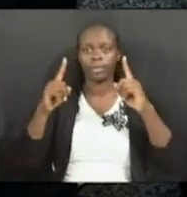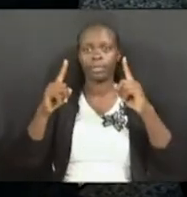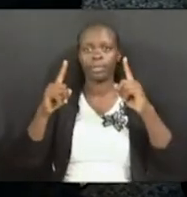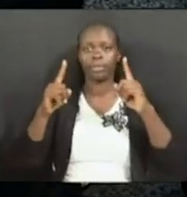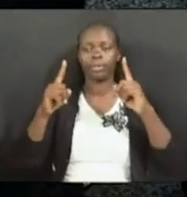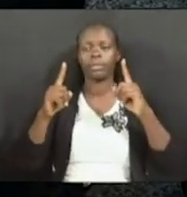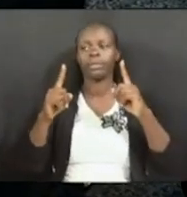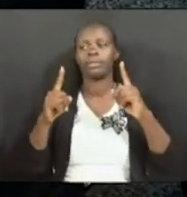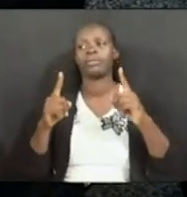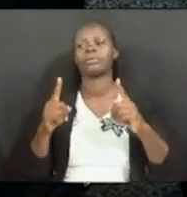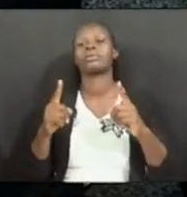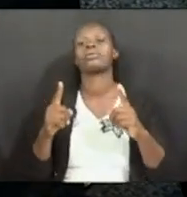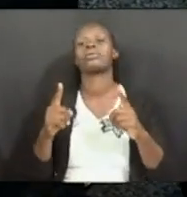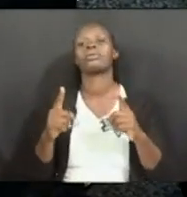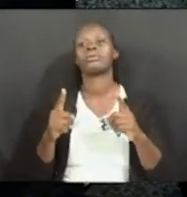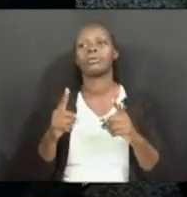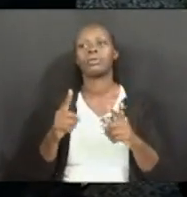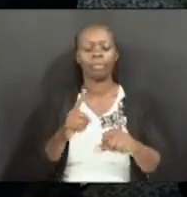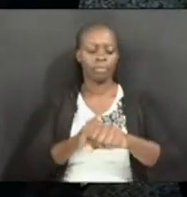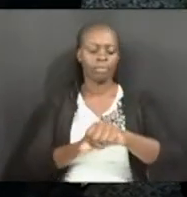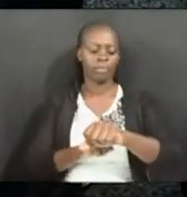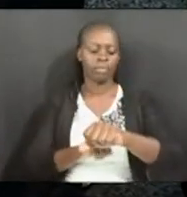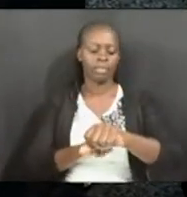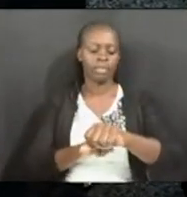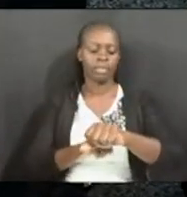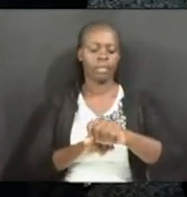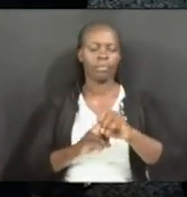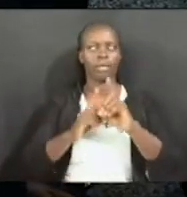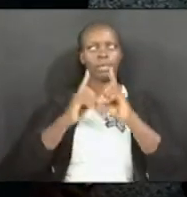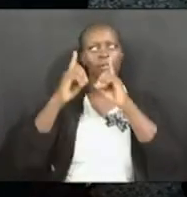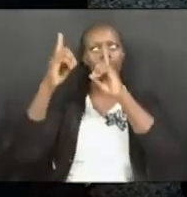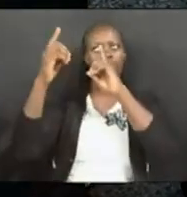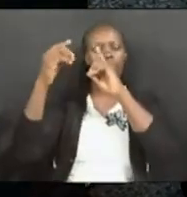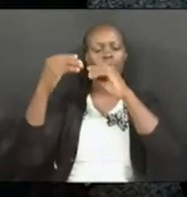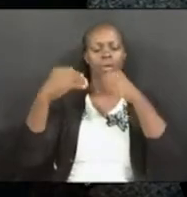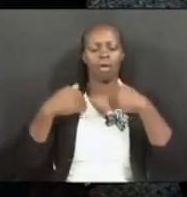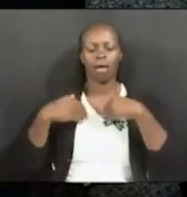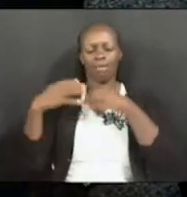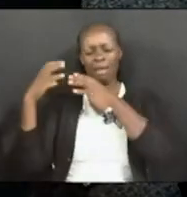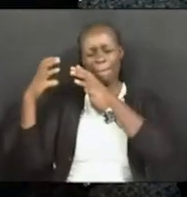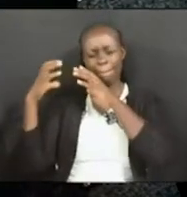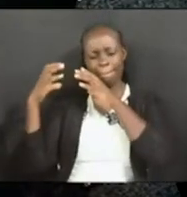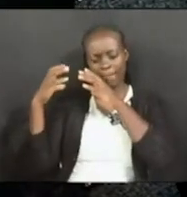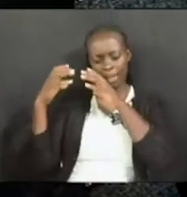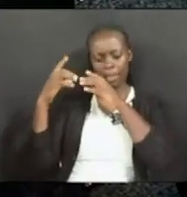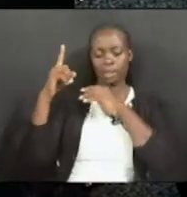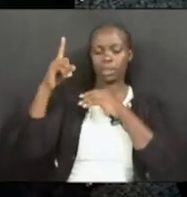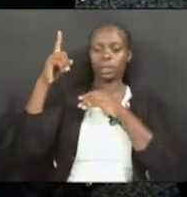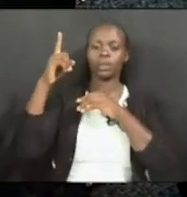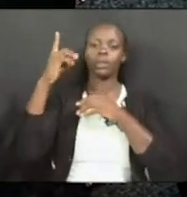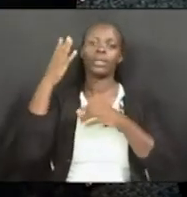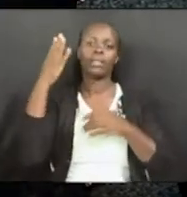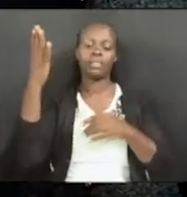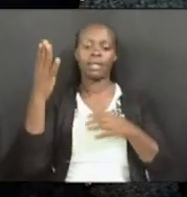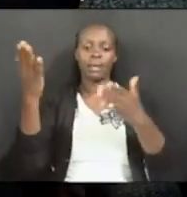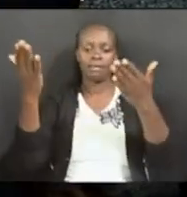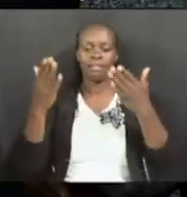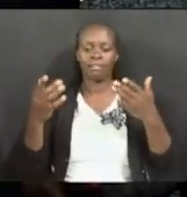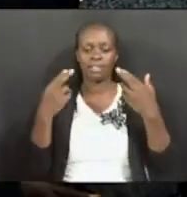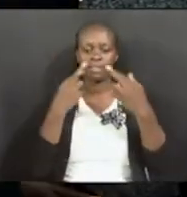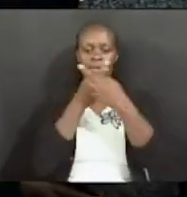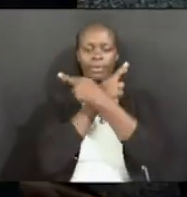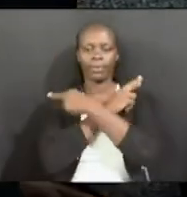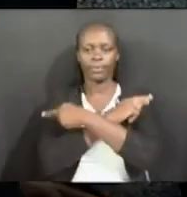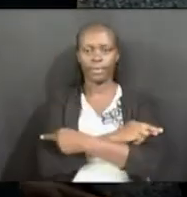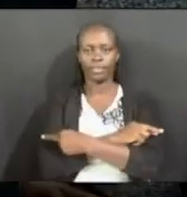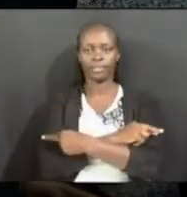And Father, when we come to you, when we are heavy laden, you are there to give us rest. And